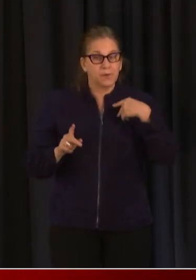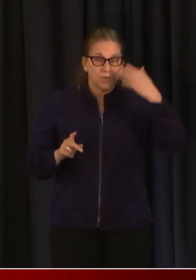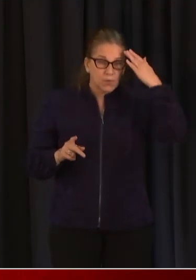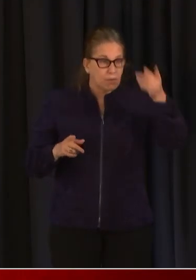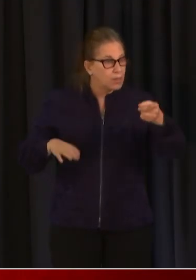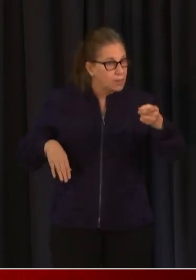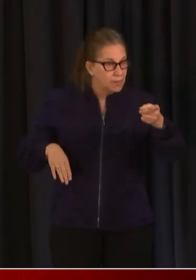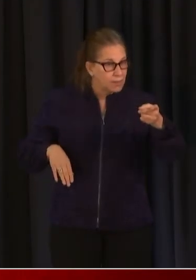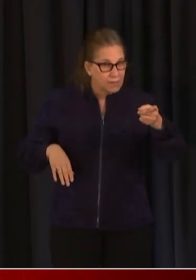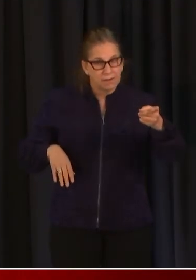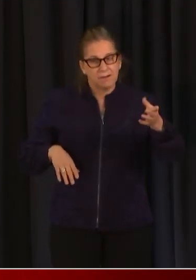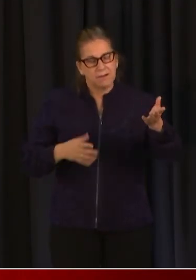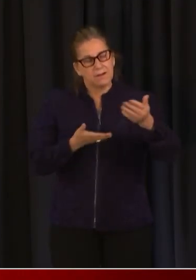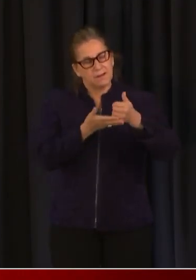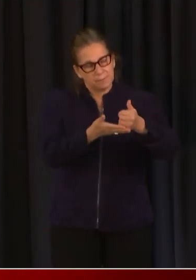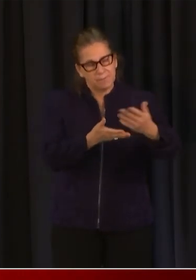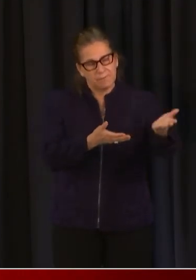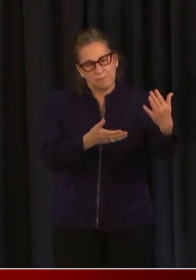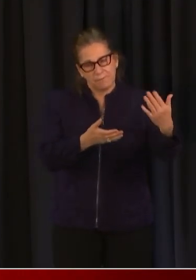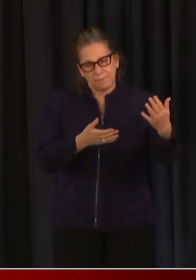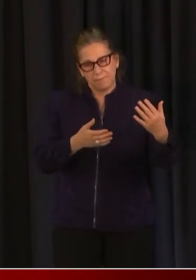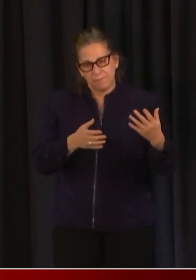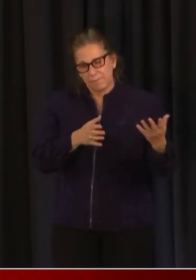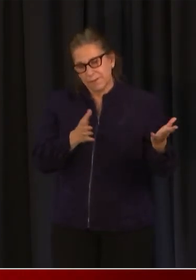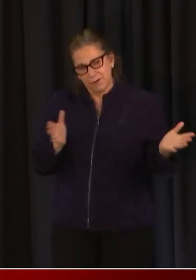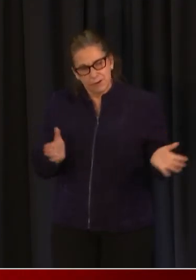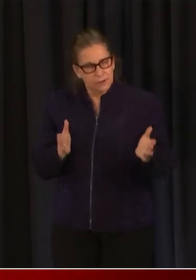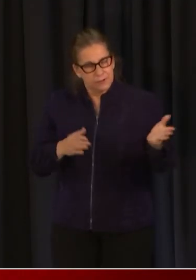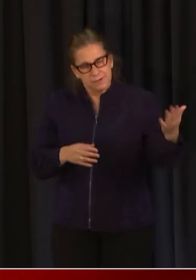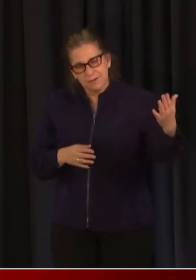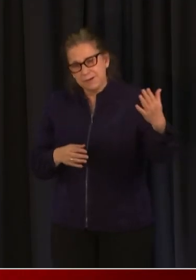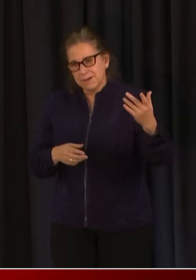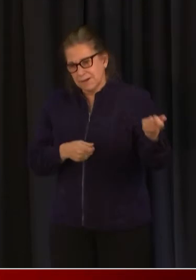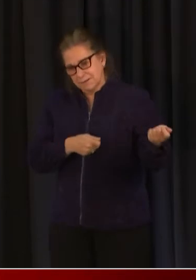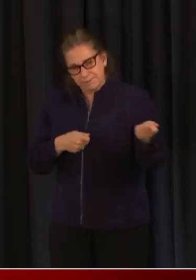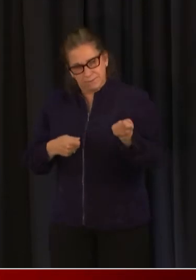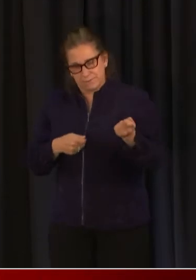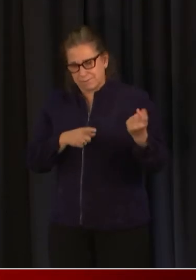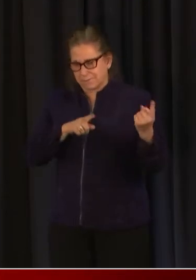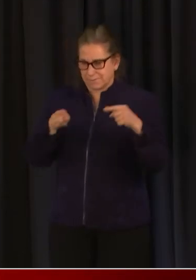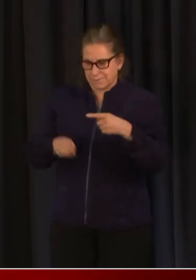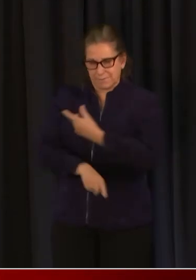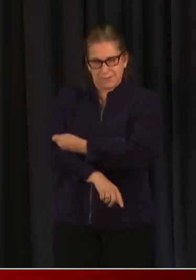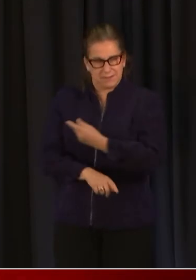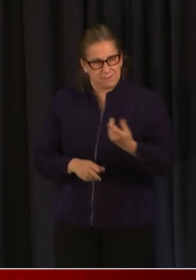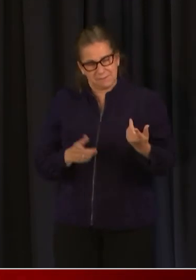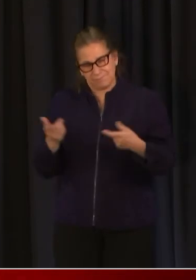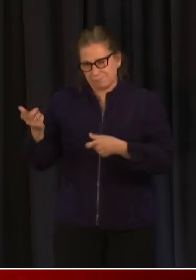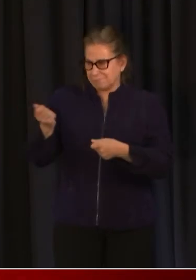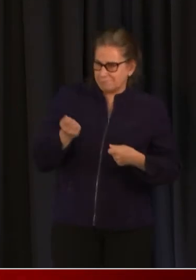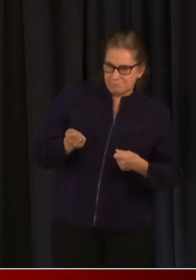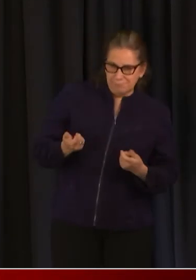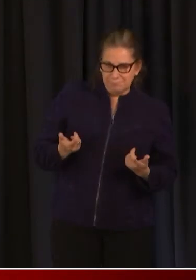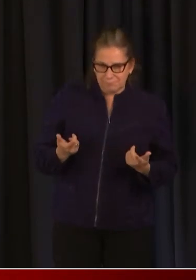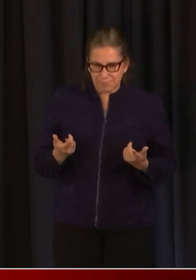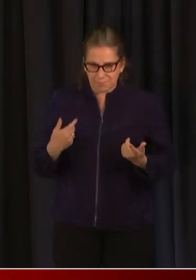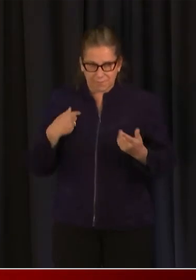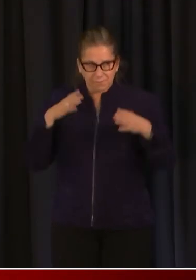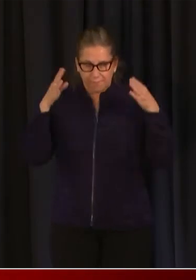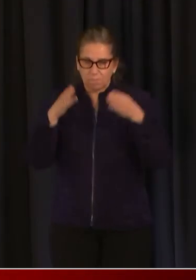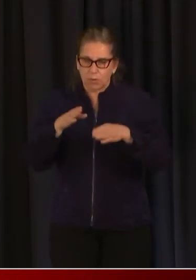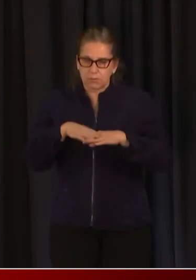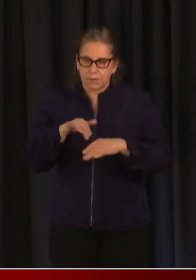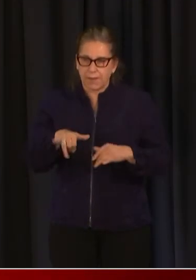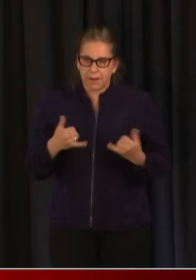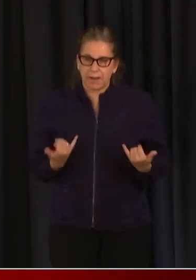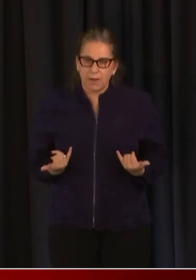it's easy, that they're eligible, and that we're pushing them out to the vaccination site. So we have been very